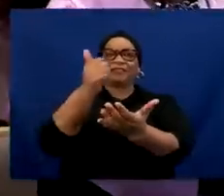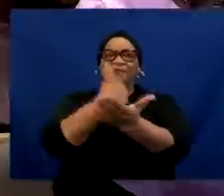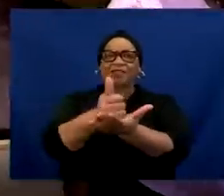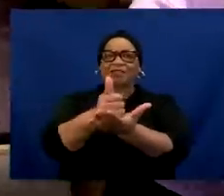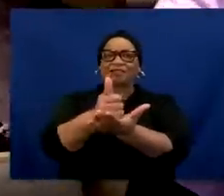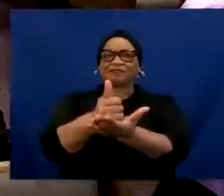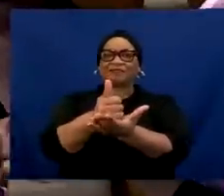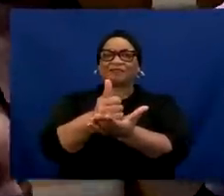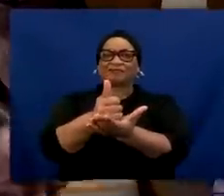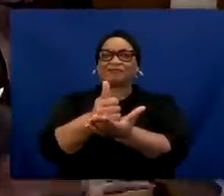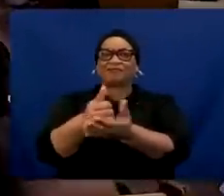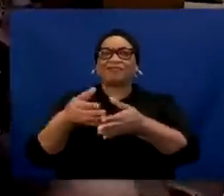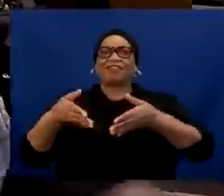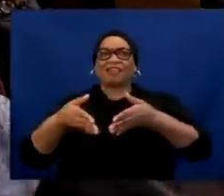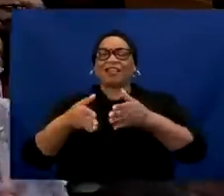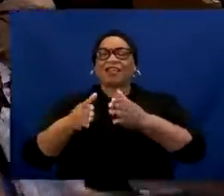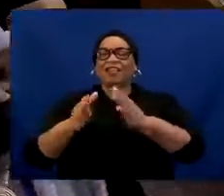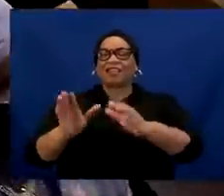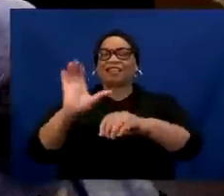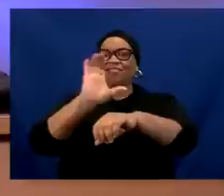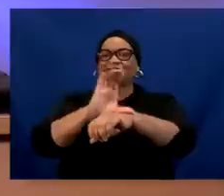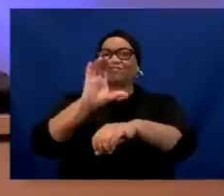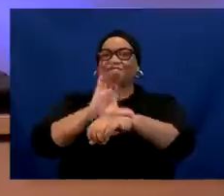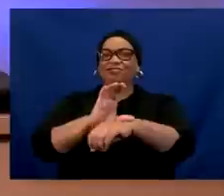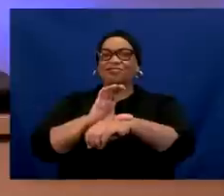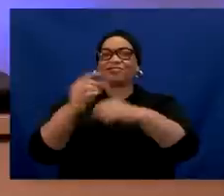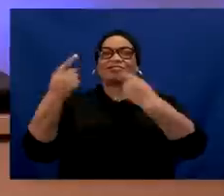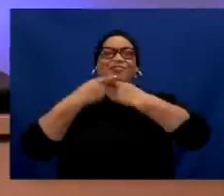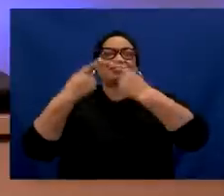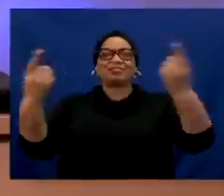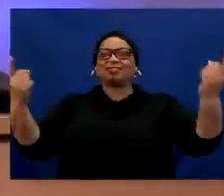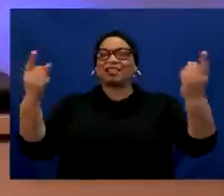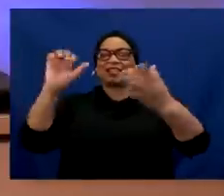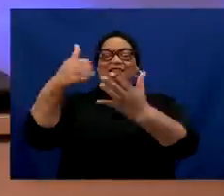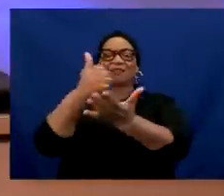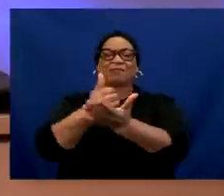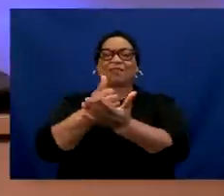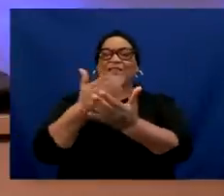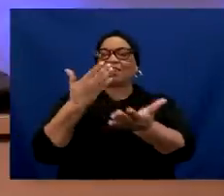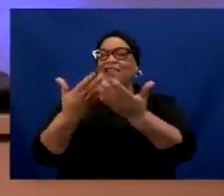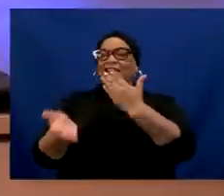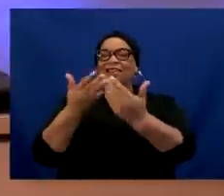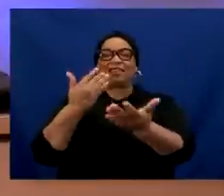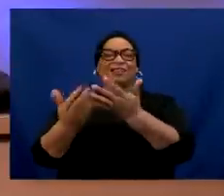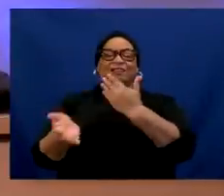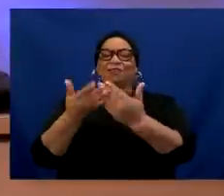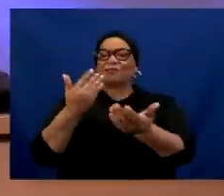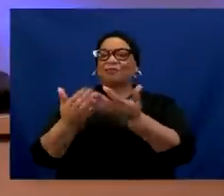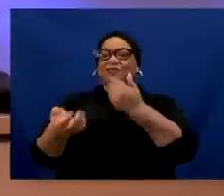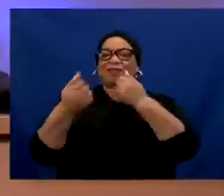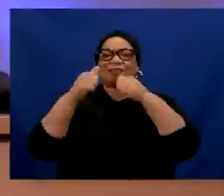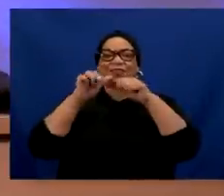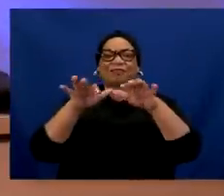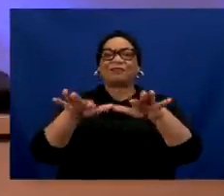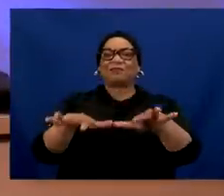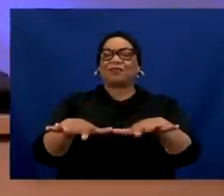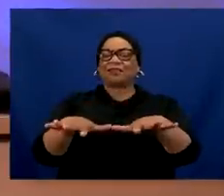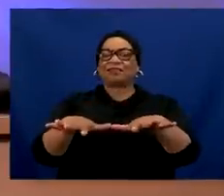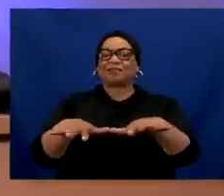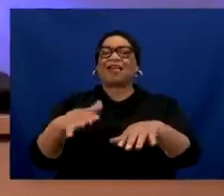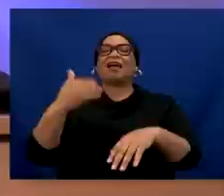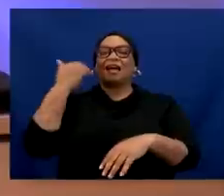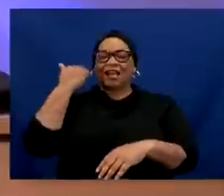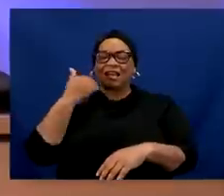Amen. Let the church say amen. Any way you bless me, Lord, I'll be